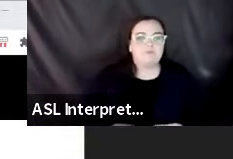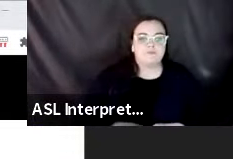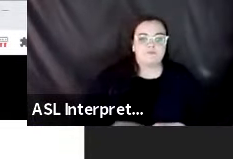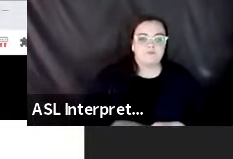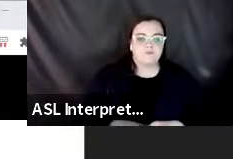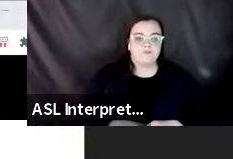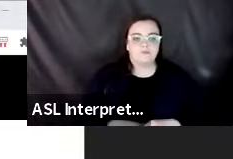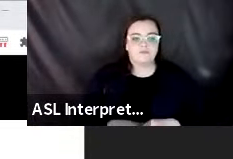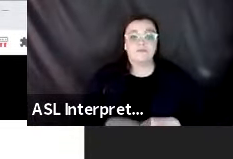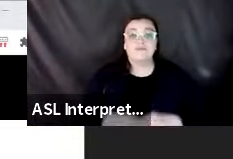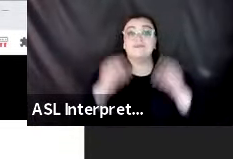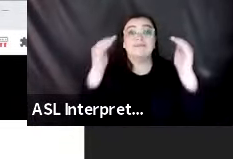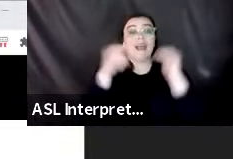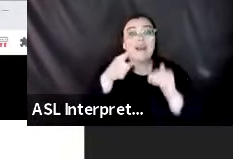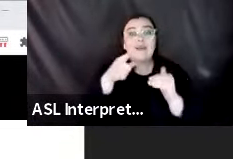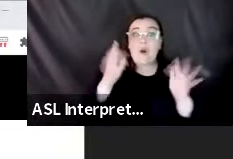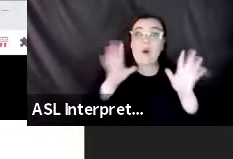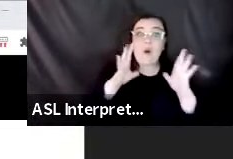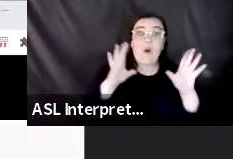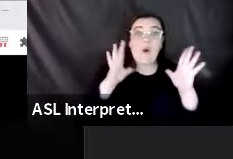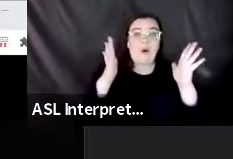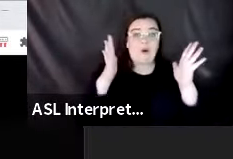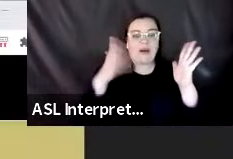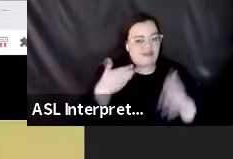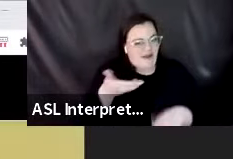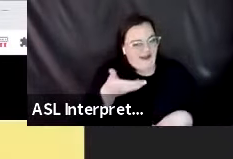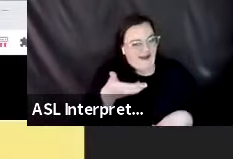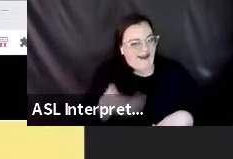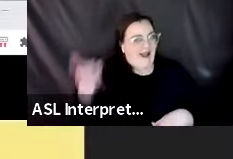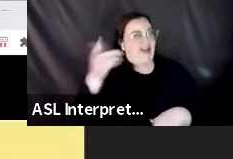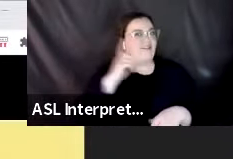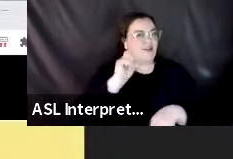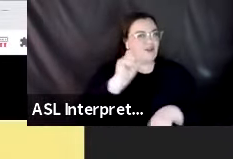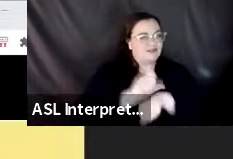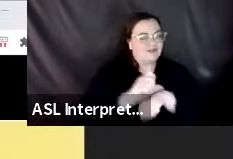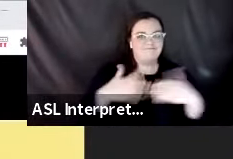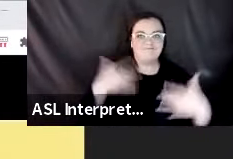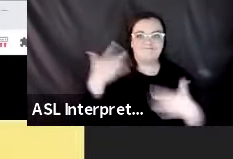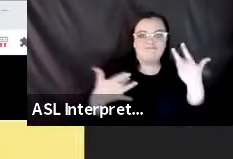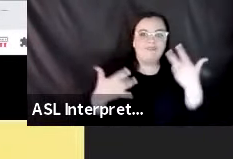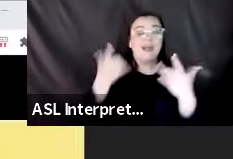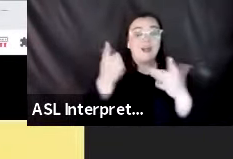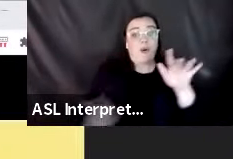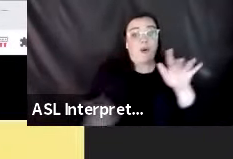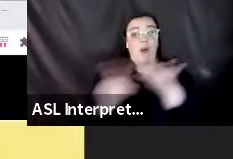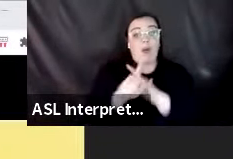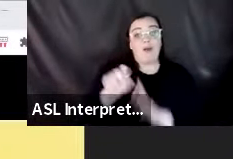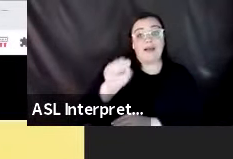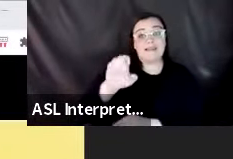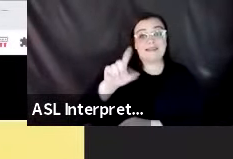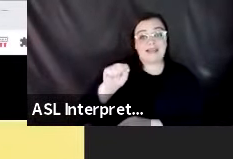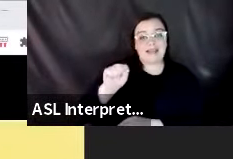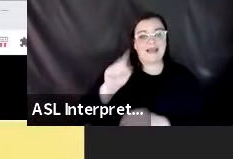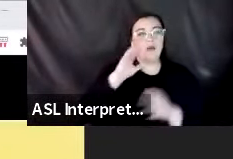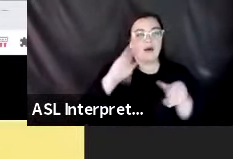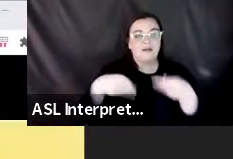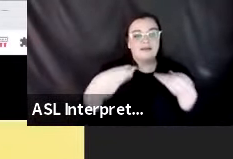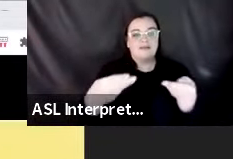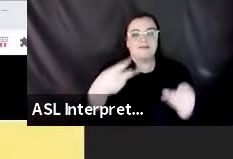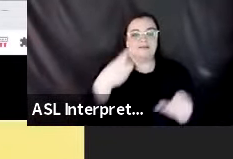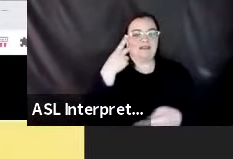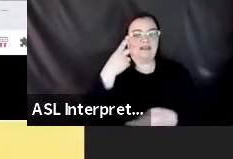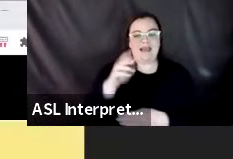You get booked for the job after a fabulous audition. You're going to come to set and you'll see this, the Exhibit